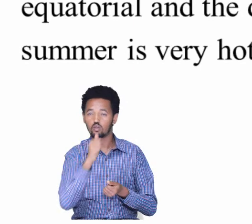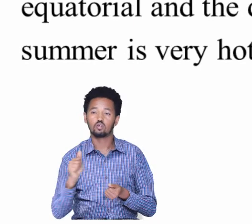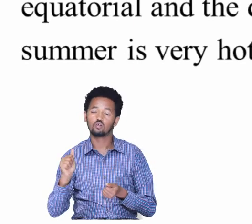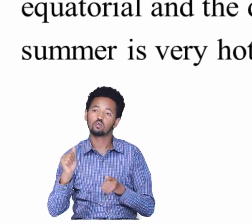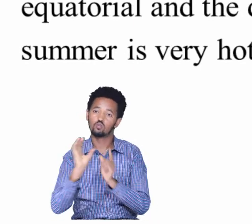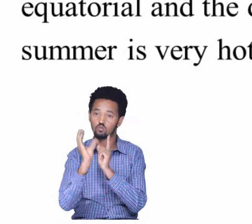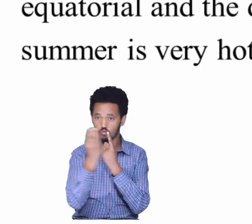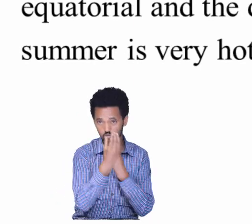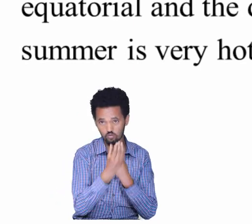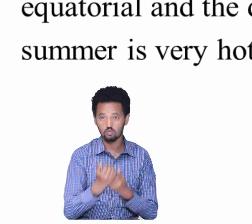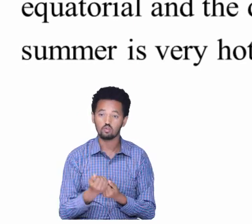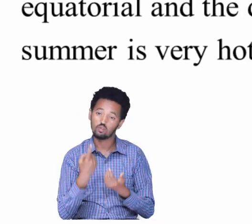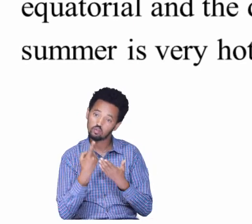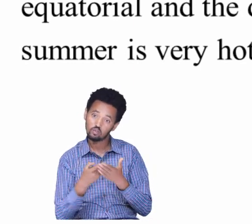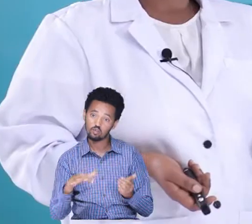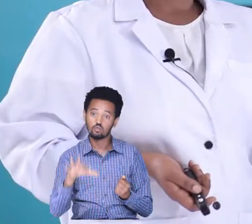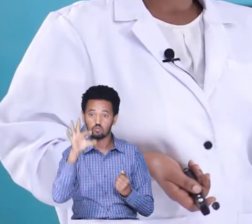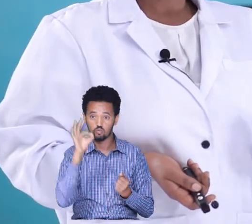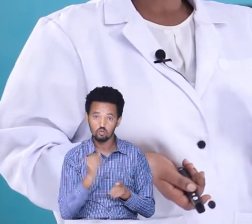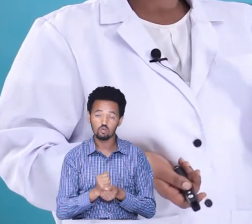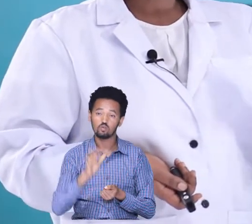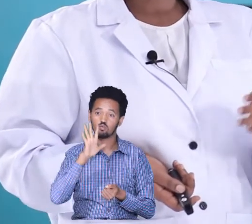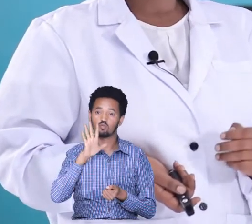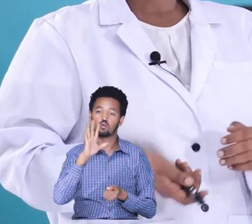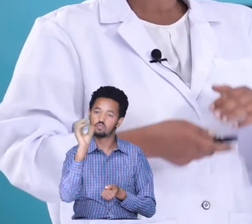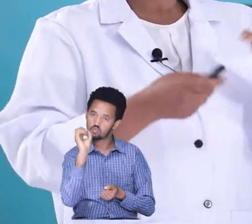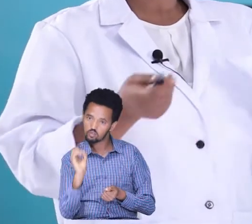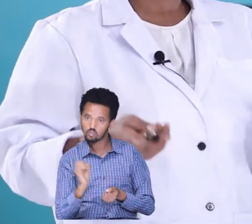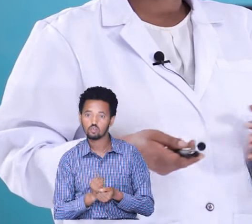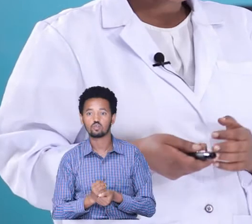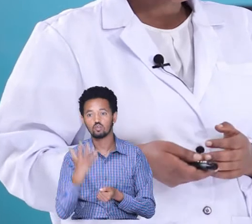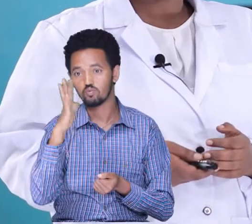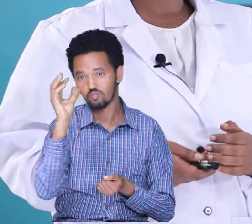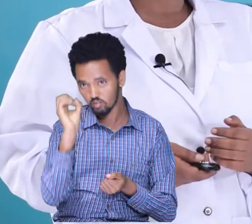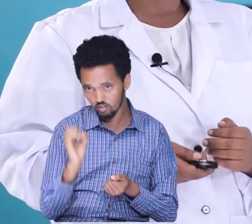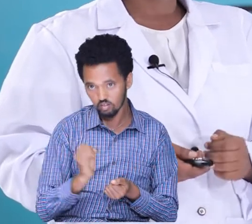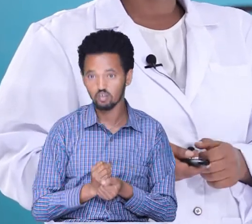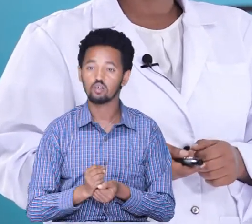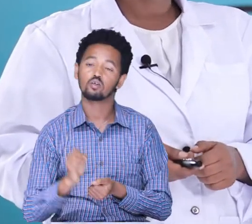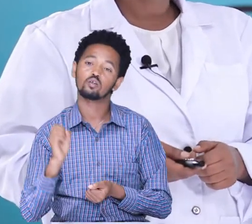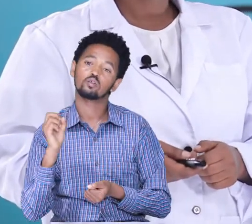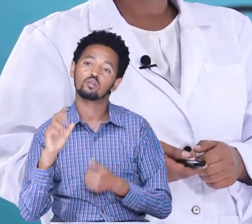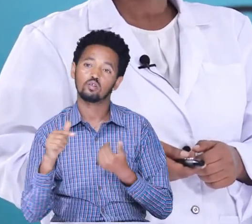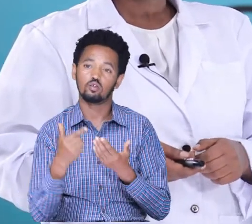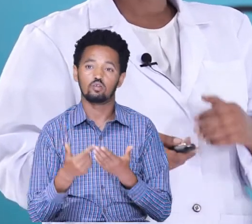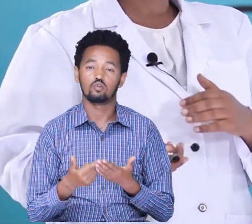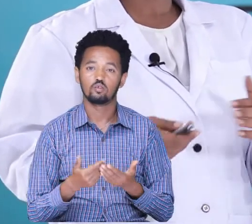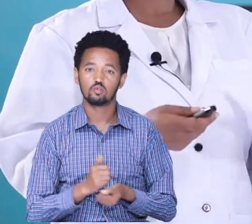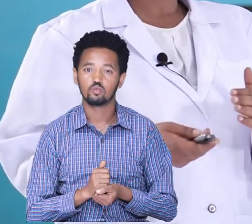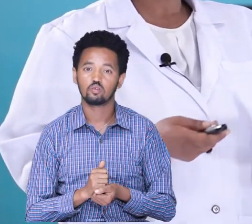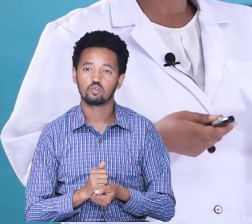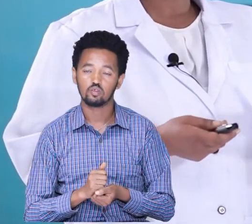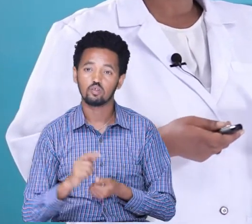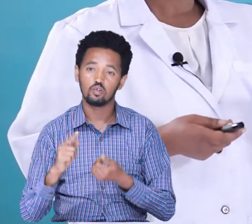This climatic region is found 5 degrees up to 50 degrees north and south of the equator. It is